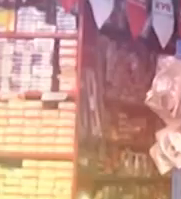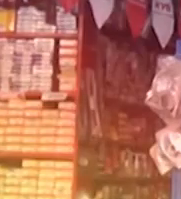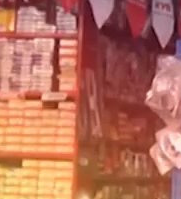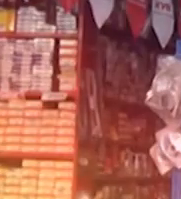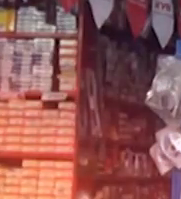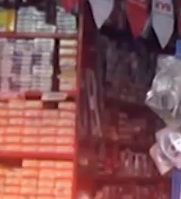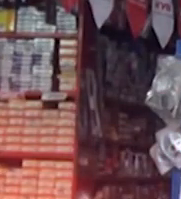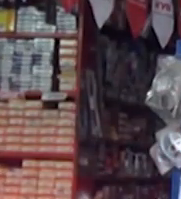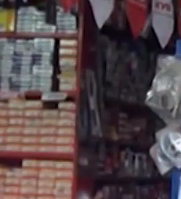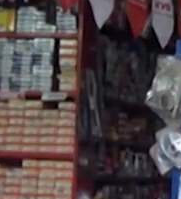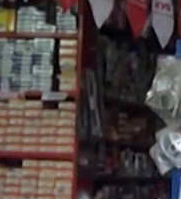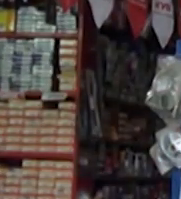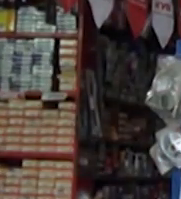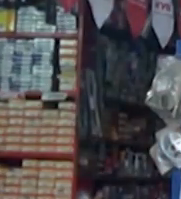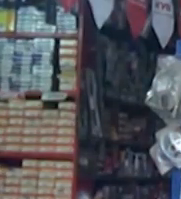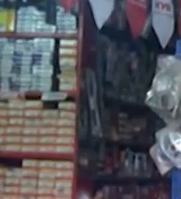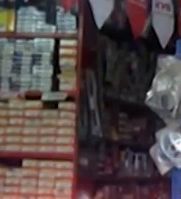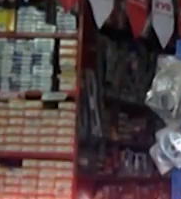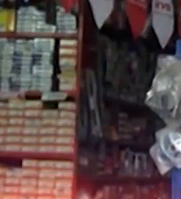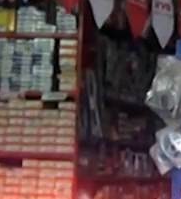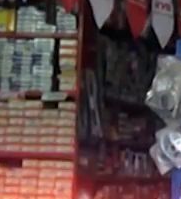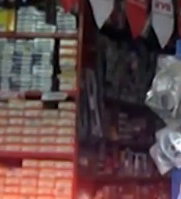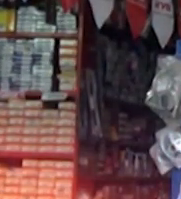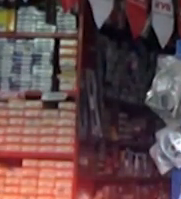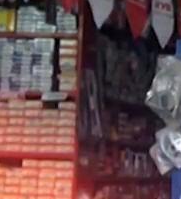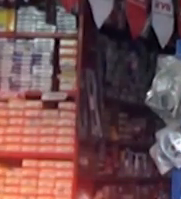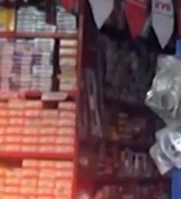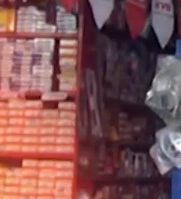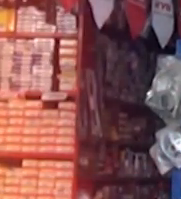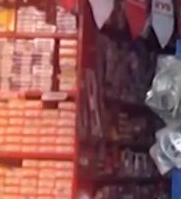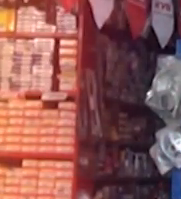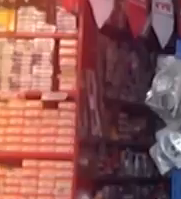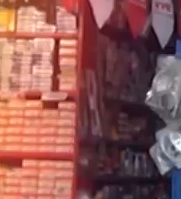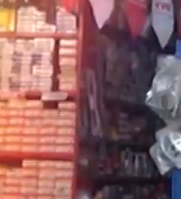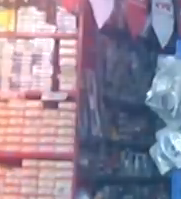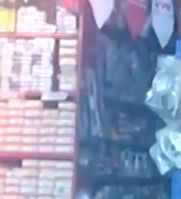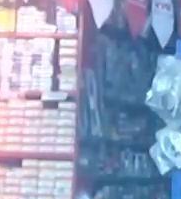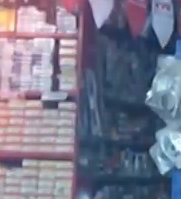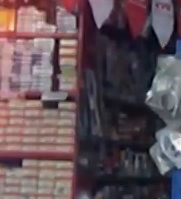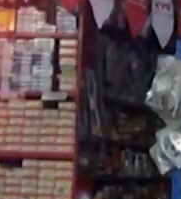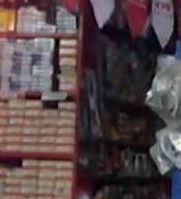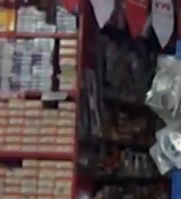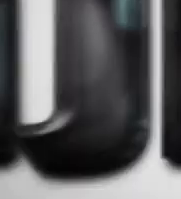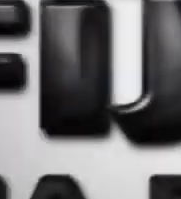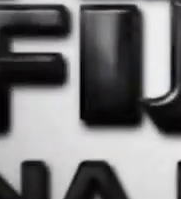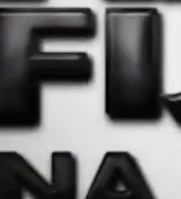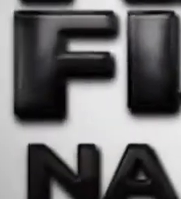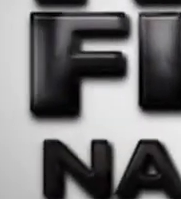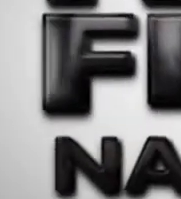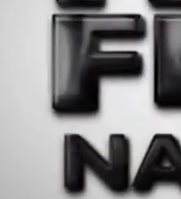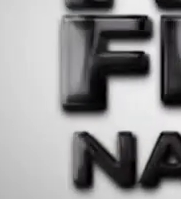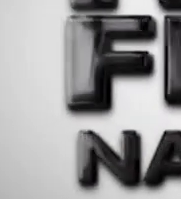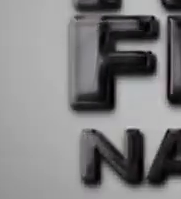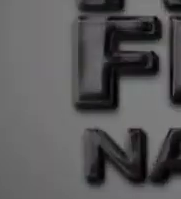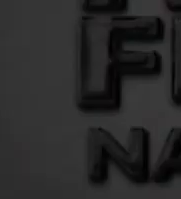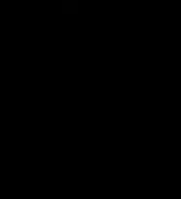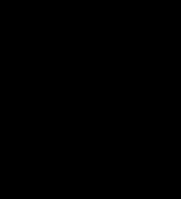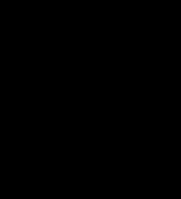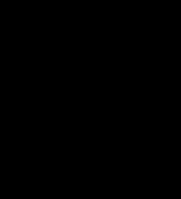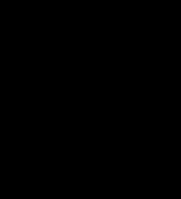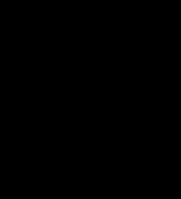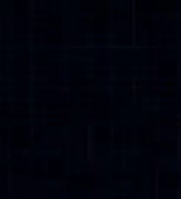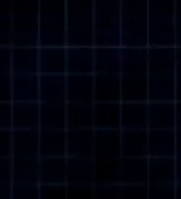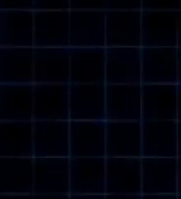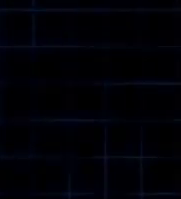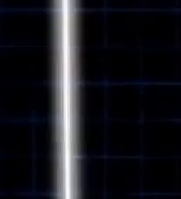Pula natang ko aprosa ng garse, ko erkraki, do televizyon na parang na Radio Fiji 1, nandomo ibiti. Radio Fiji 1, nandomo